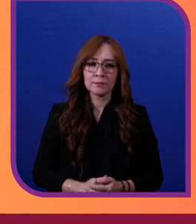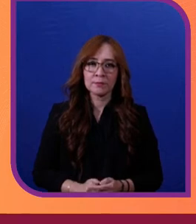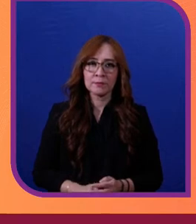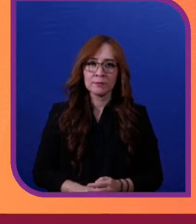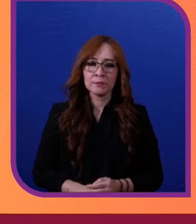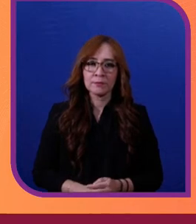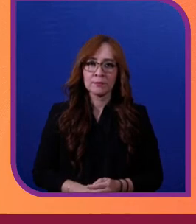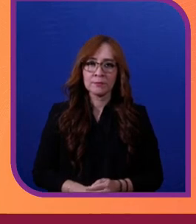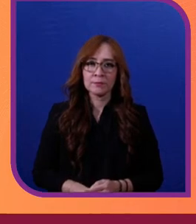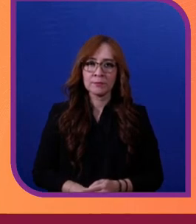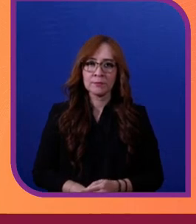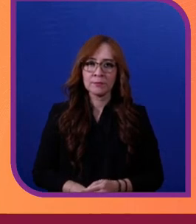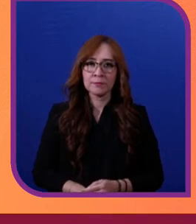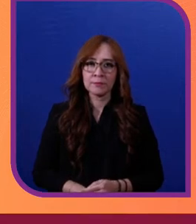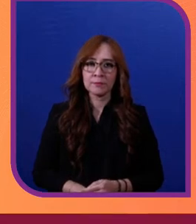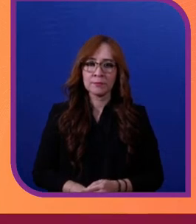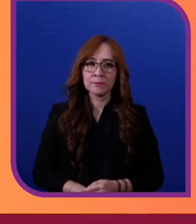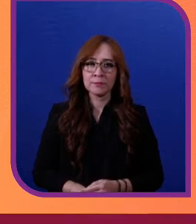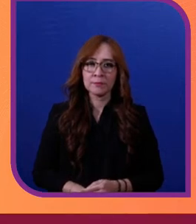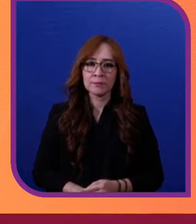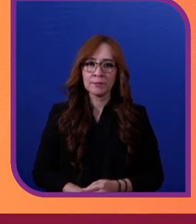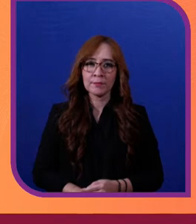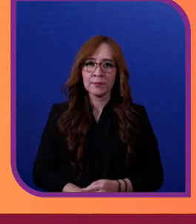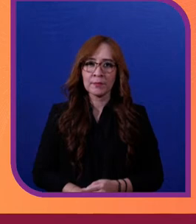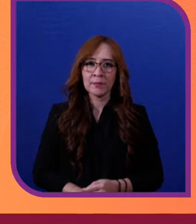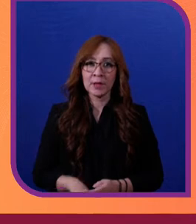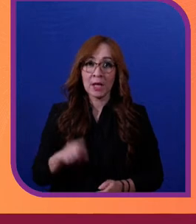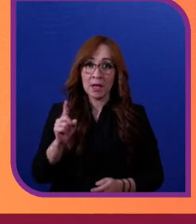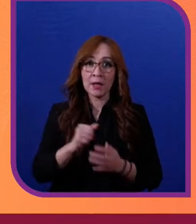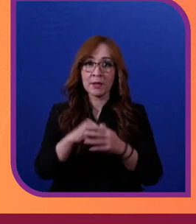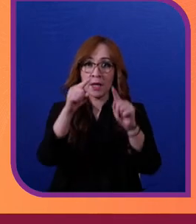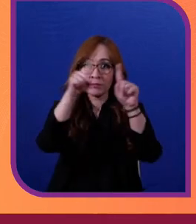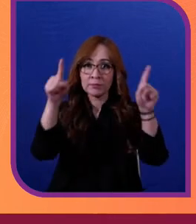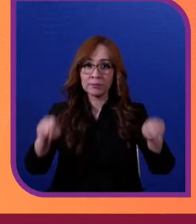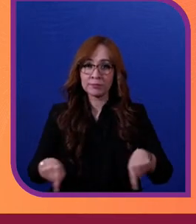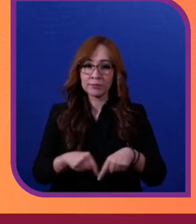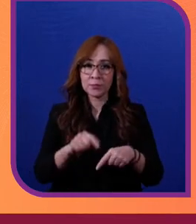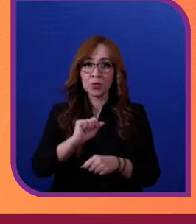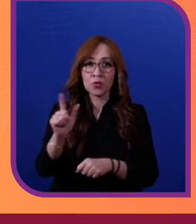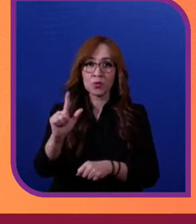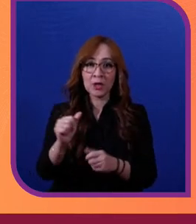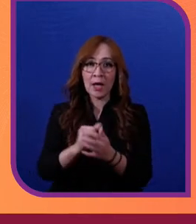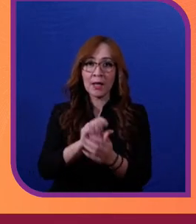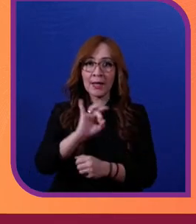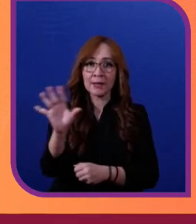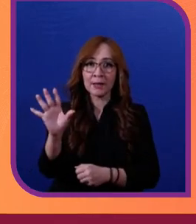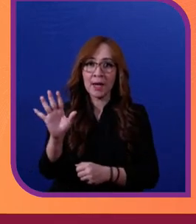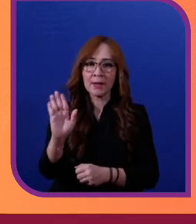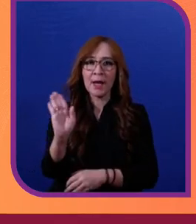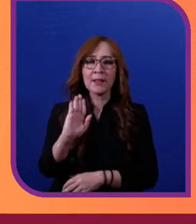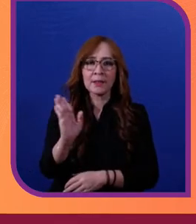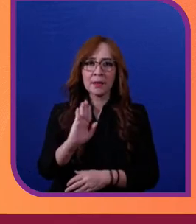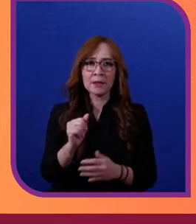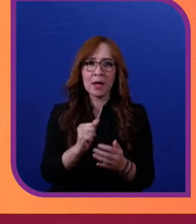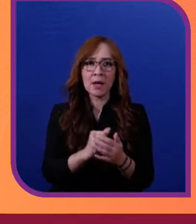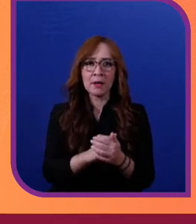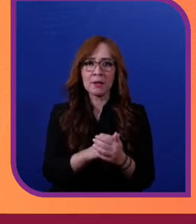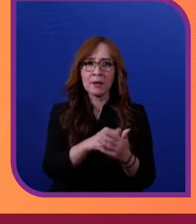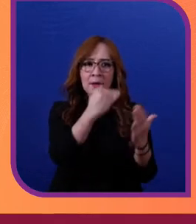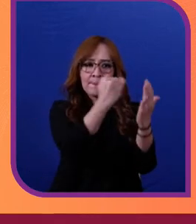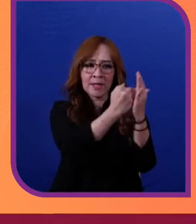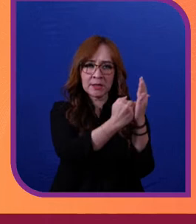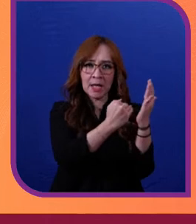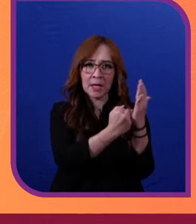om.tv on those applications now there is eight berhenti on the teeth Which LED to the